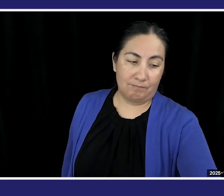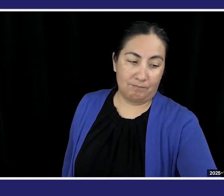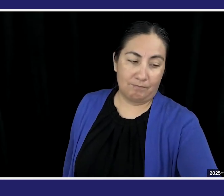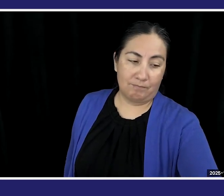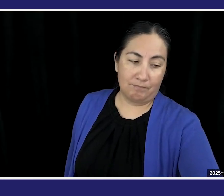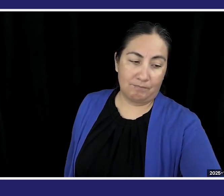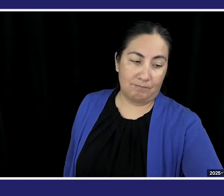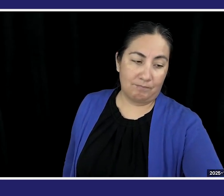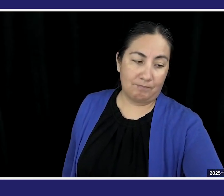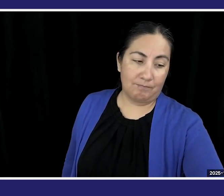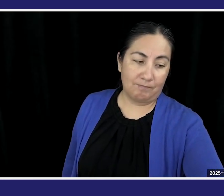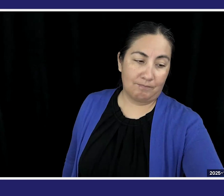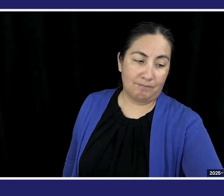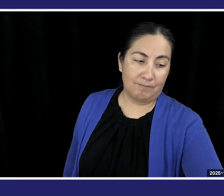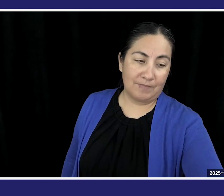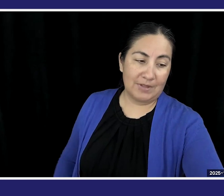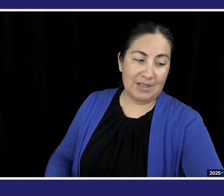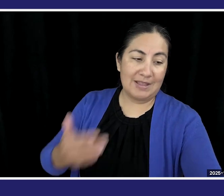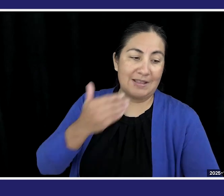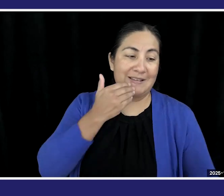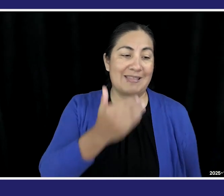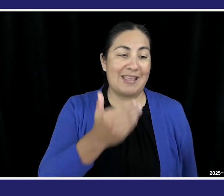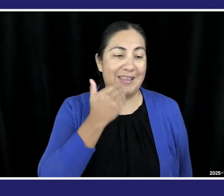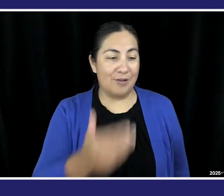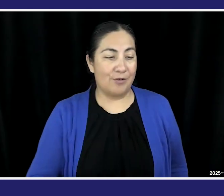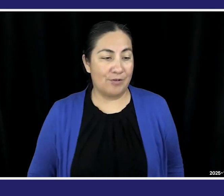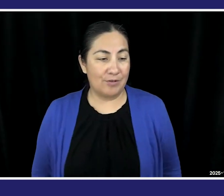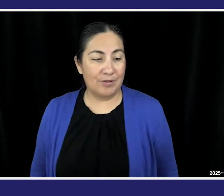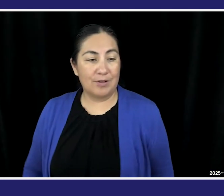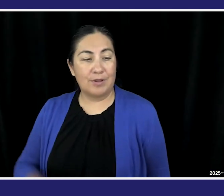Thank you very much. Martha, you are